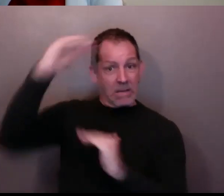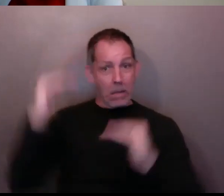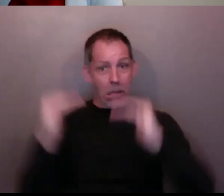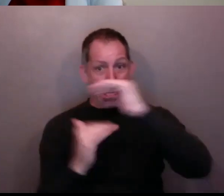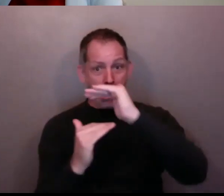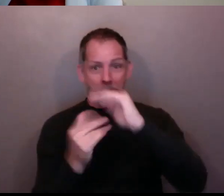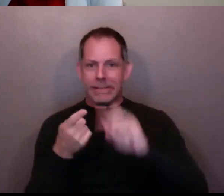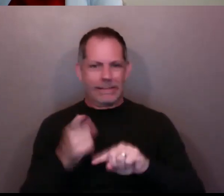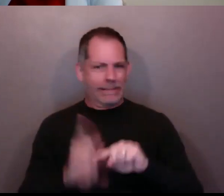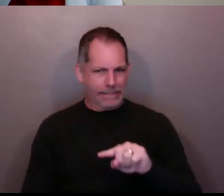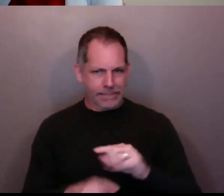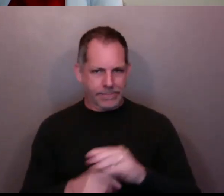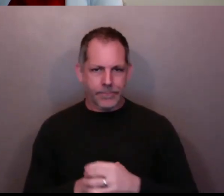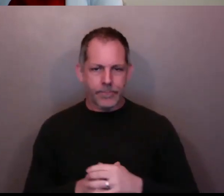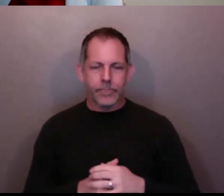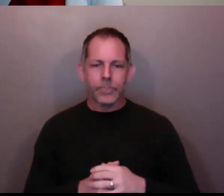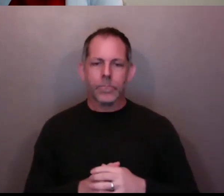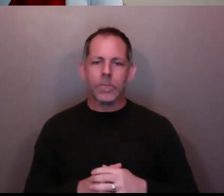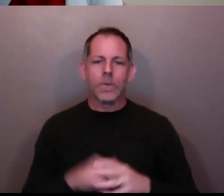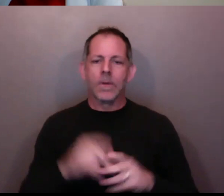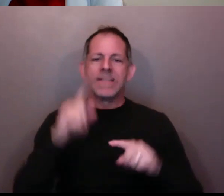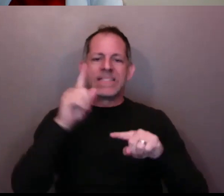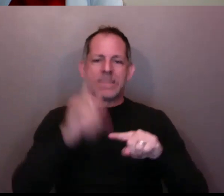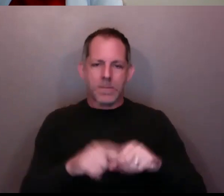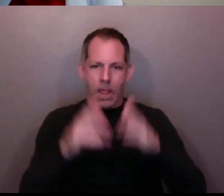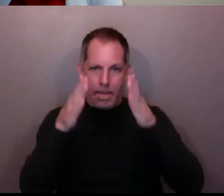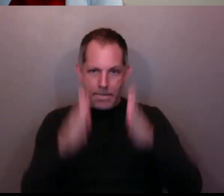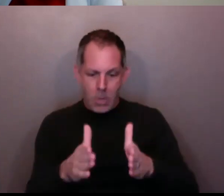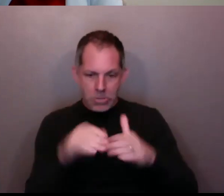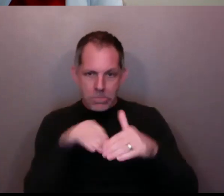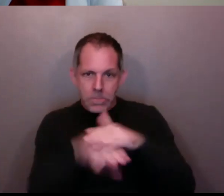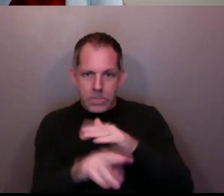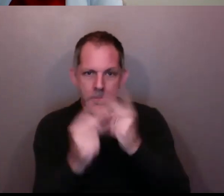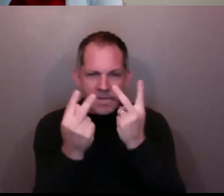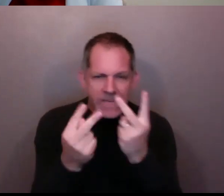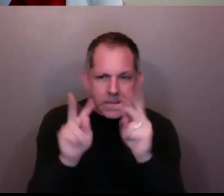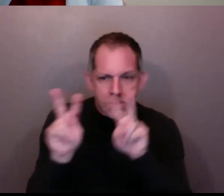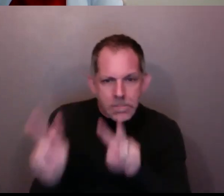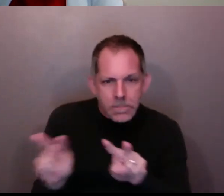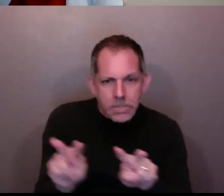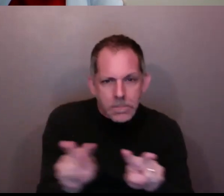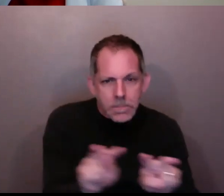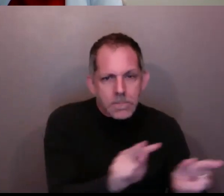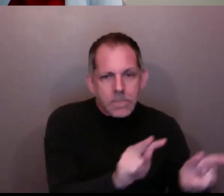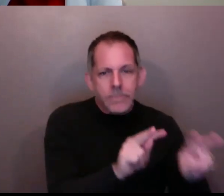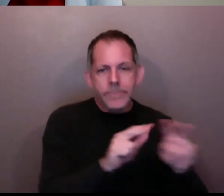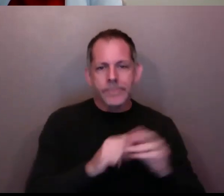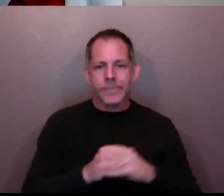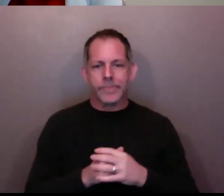care facilities, at least until we get down below 75 cases per 100,000 per 2 weeks.